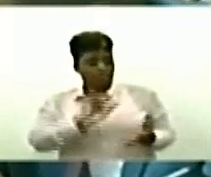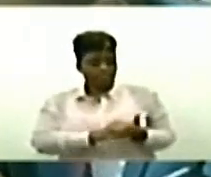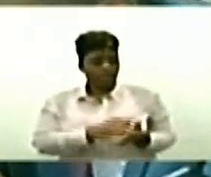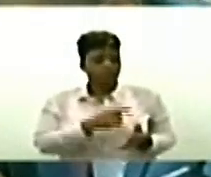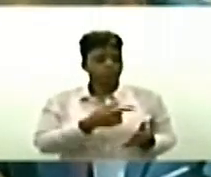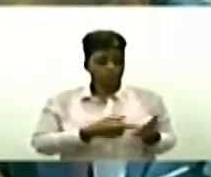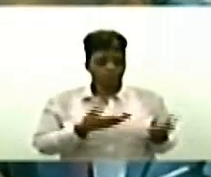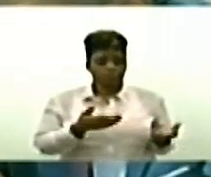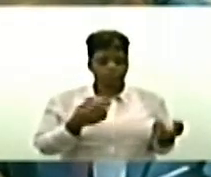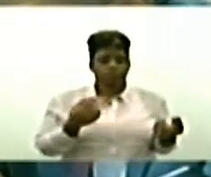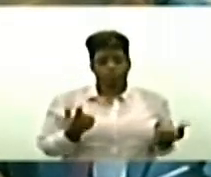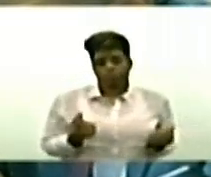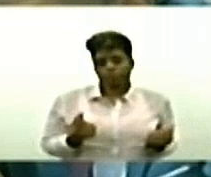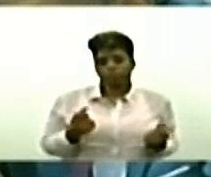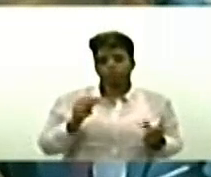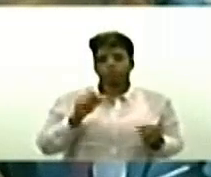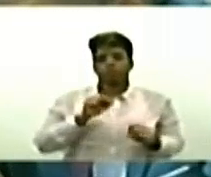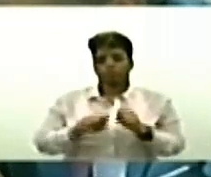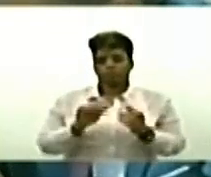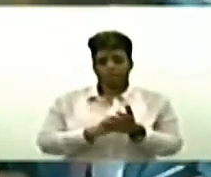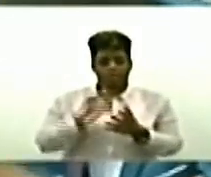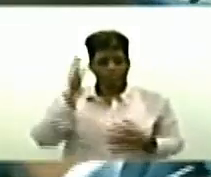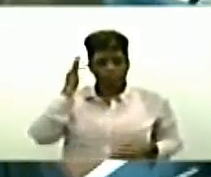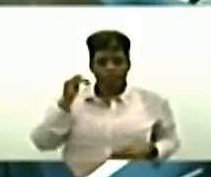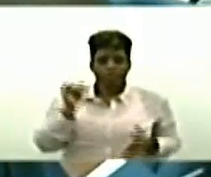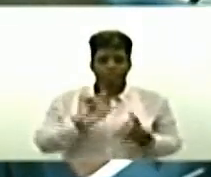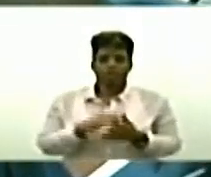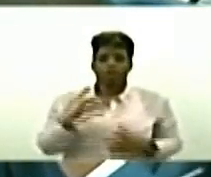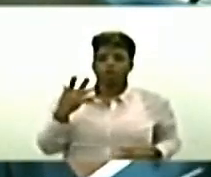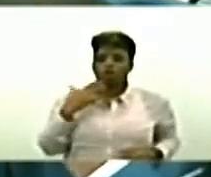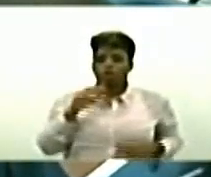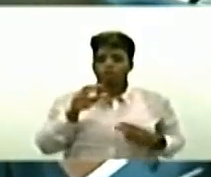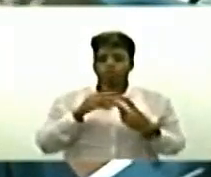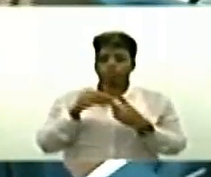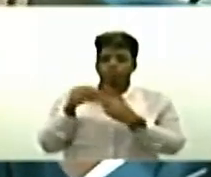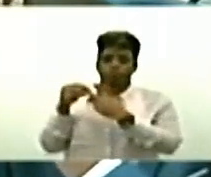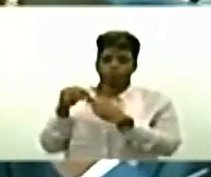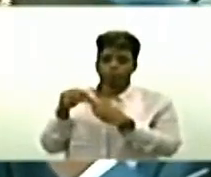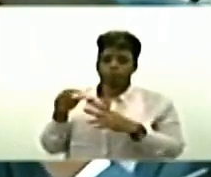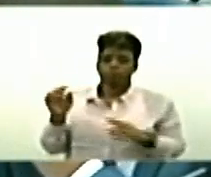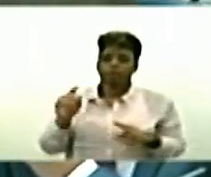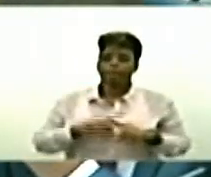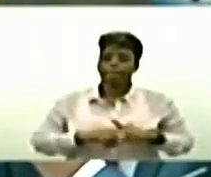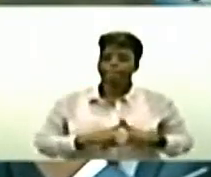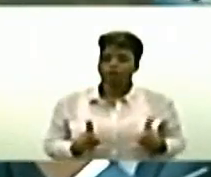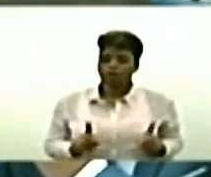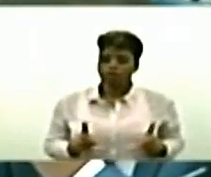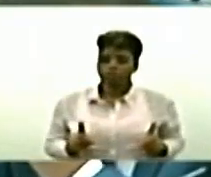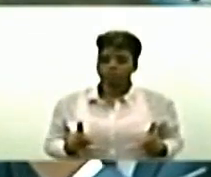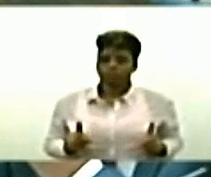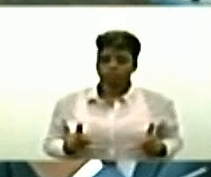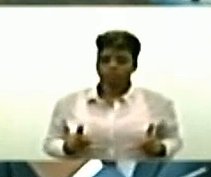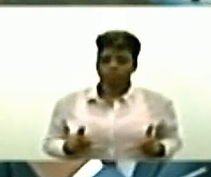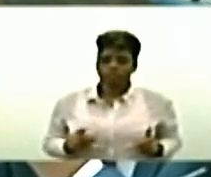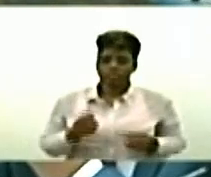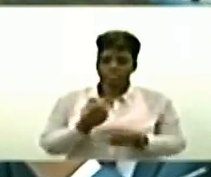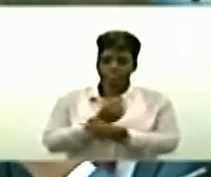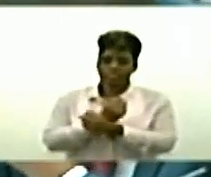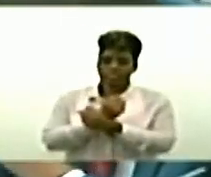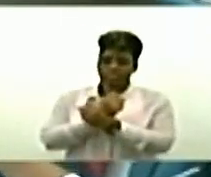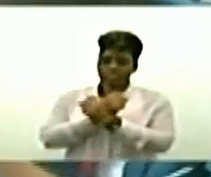So I think that is why those colors were chosen in particular. But in terms of safety